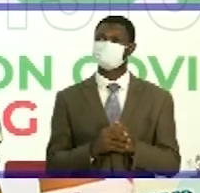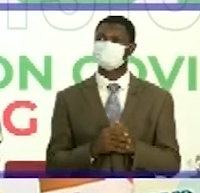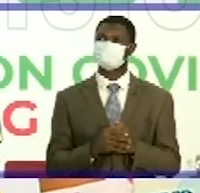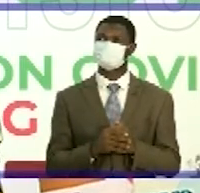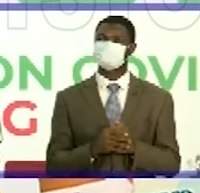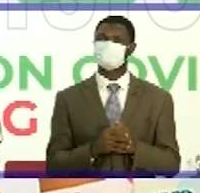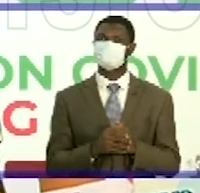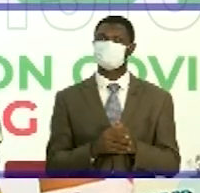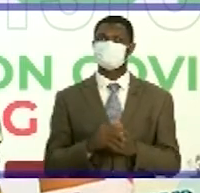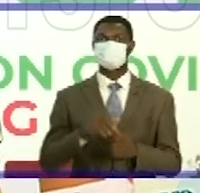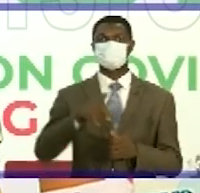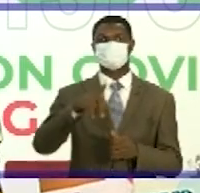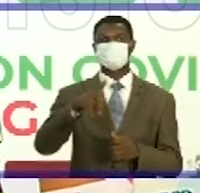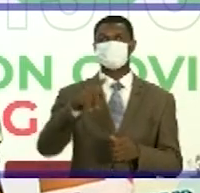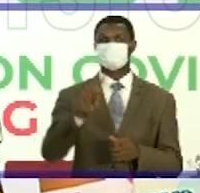The task force